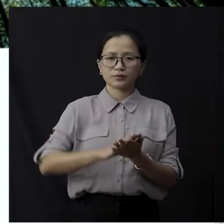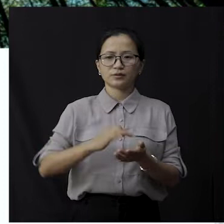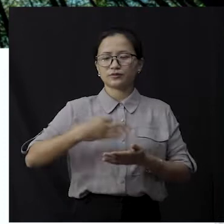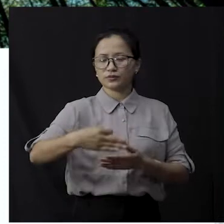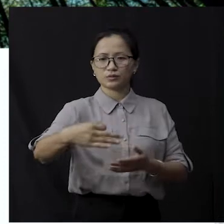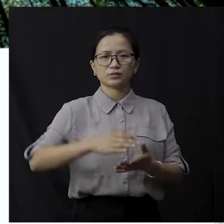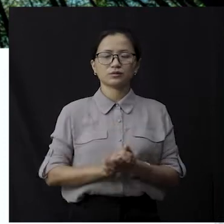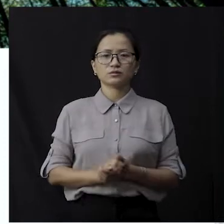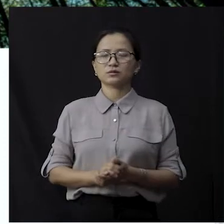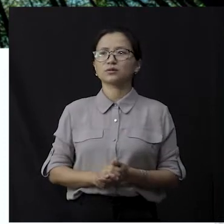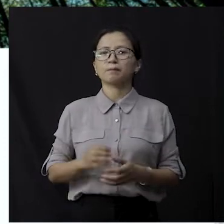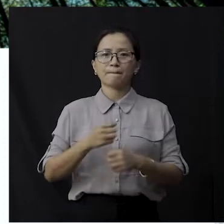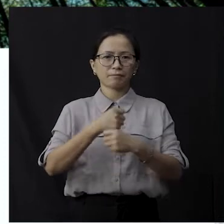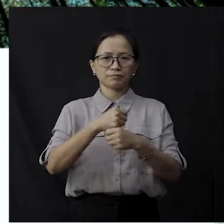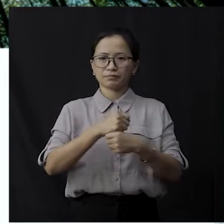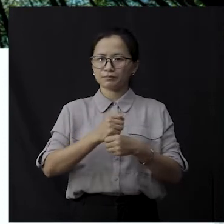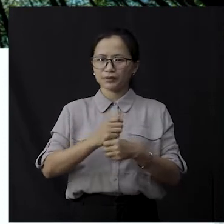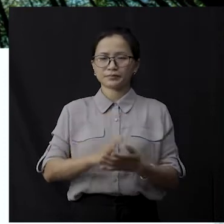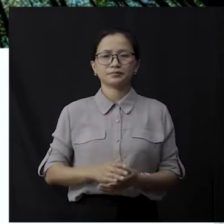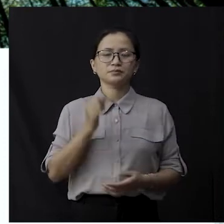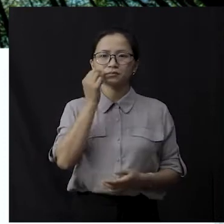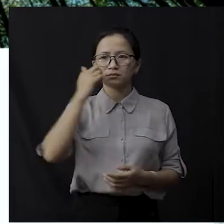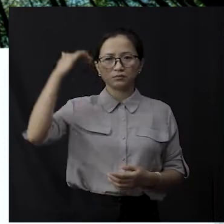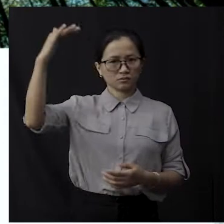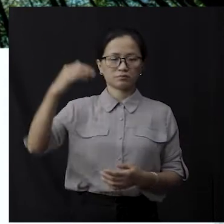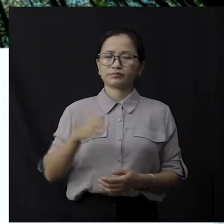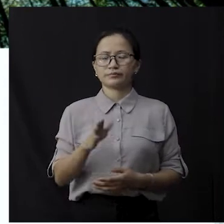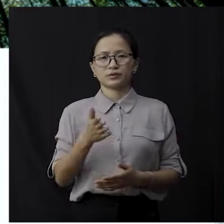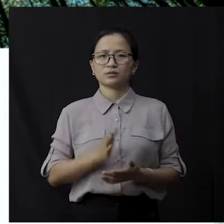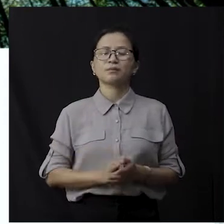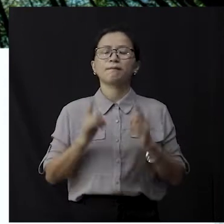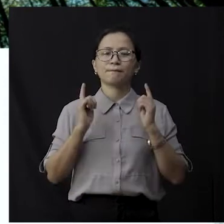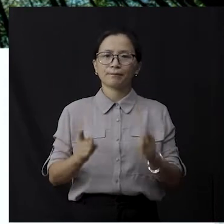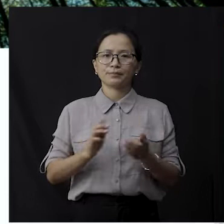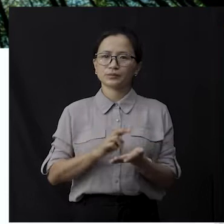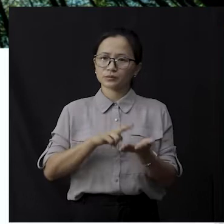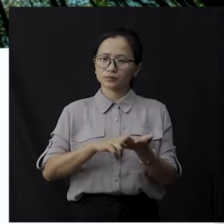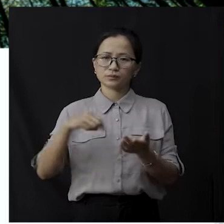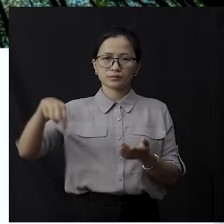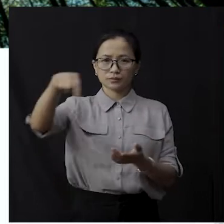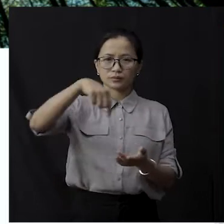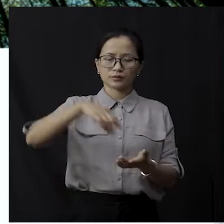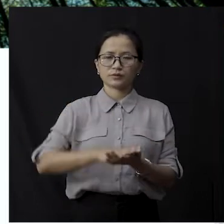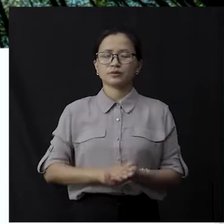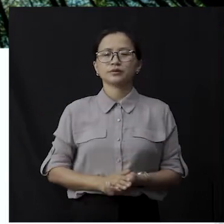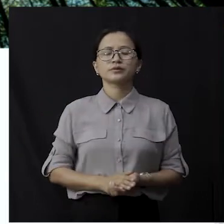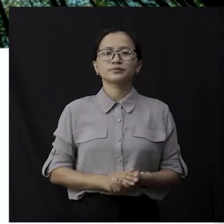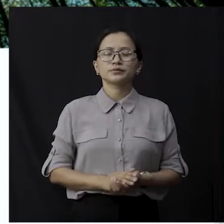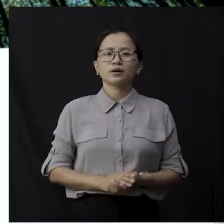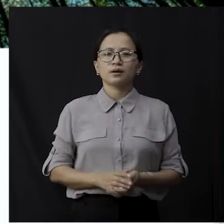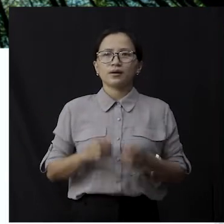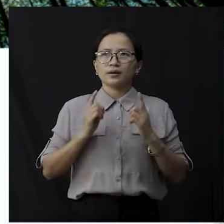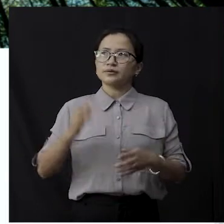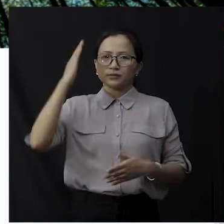not man-made, but these are from nature. These are God gifted.